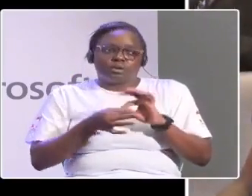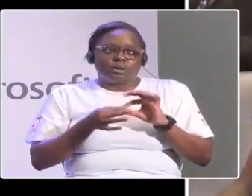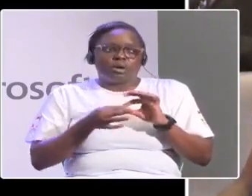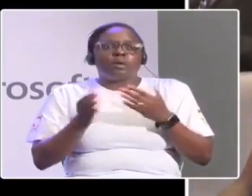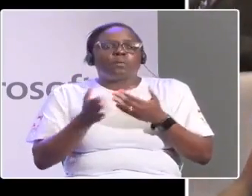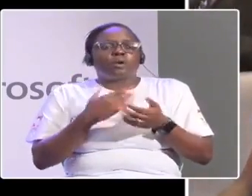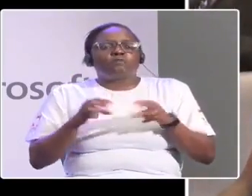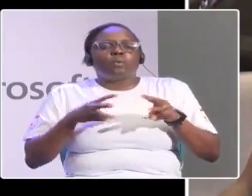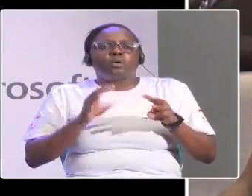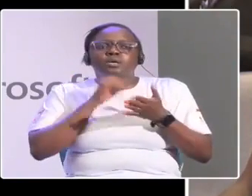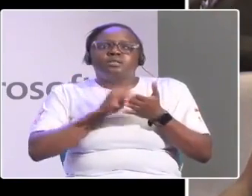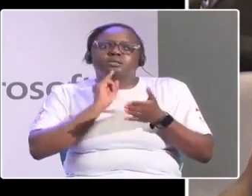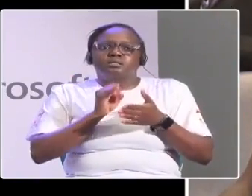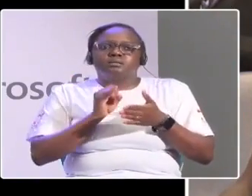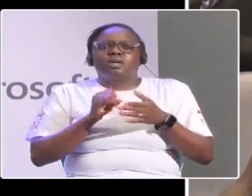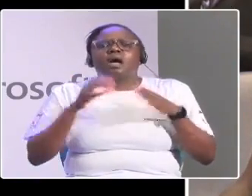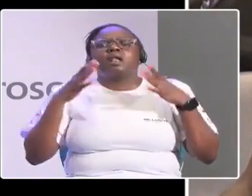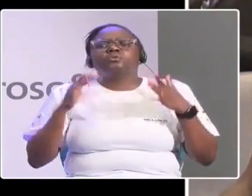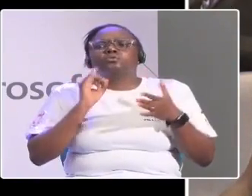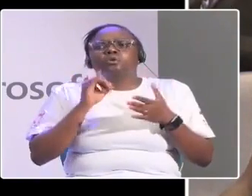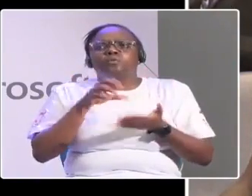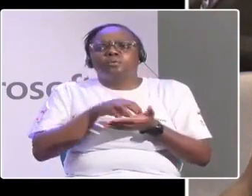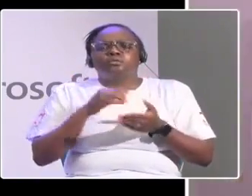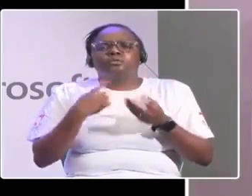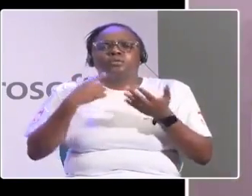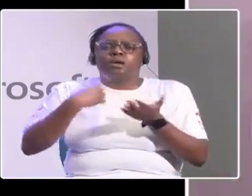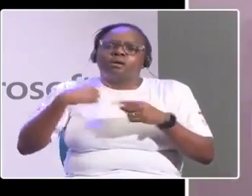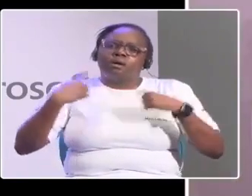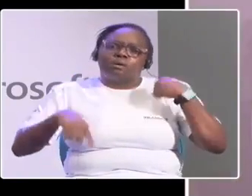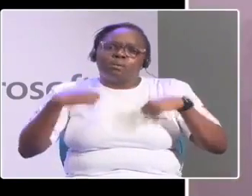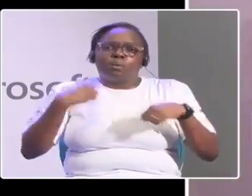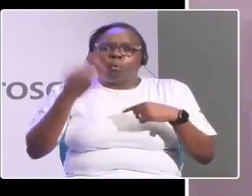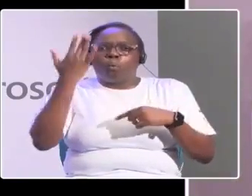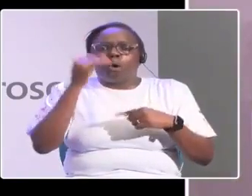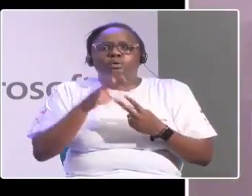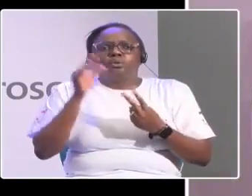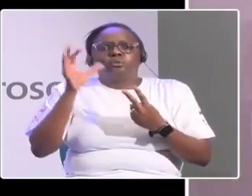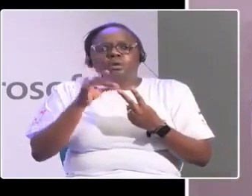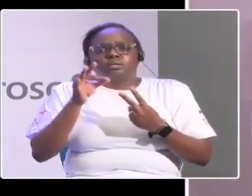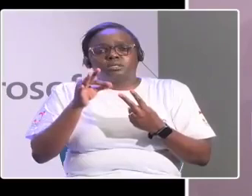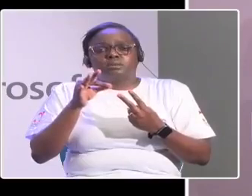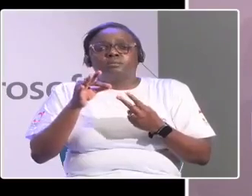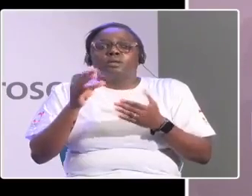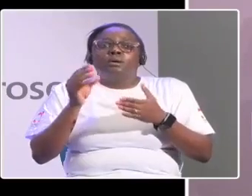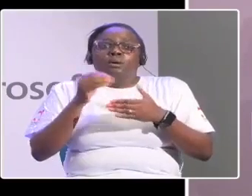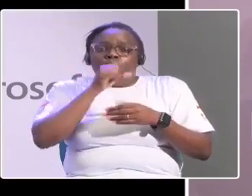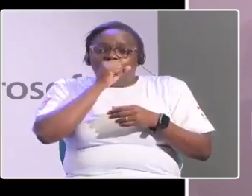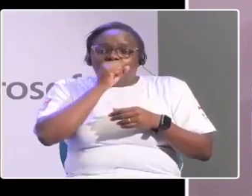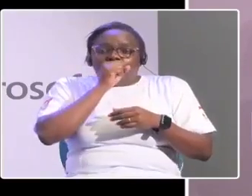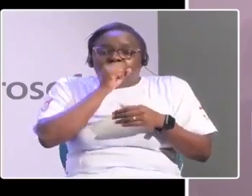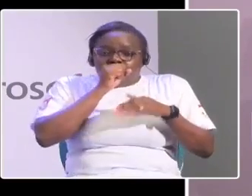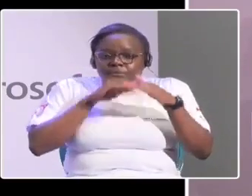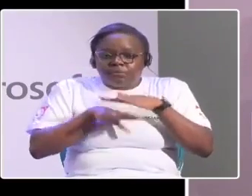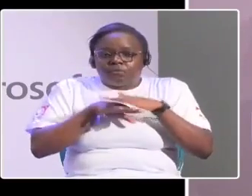that may be, you know, there are so many different components of the argument for why to prioritize accessibility, whether it's from